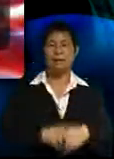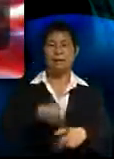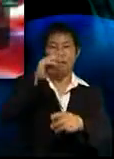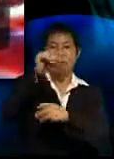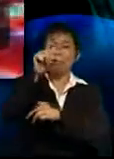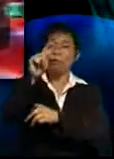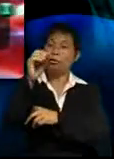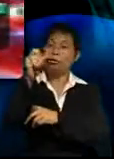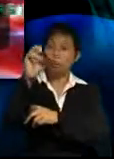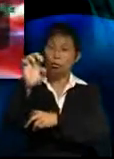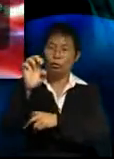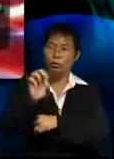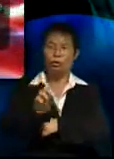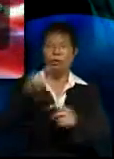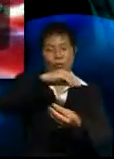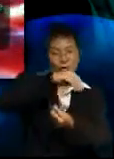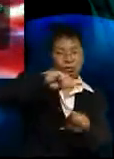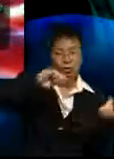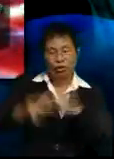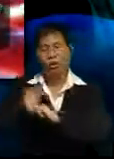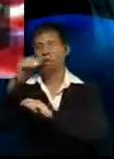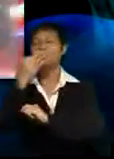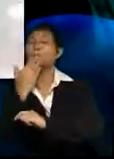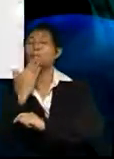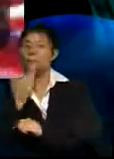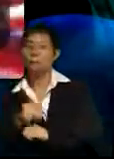Maltase reacts on maltose to form glucose.